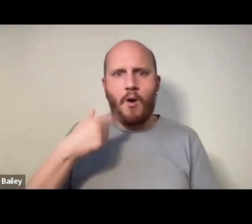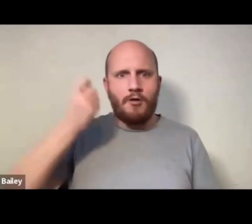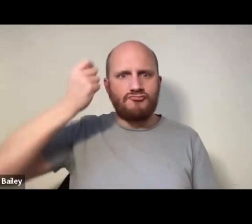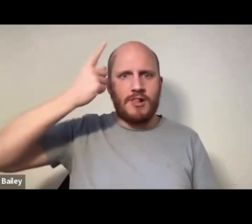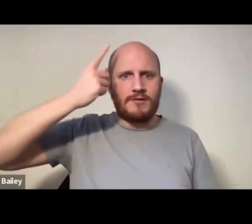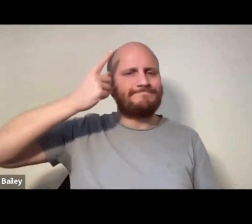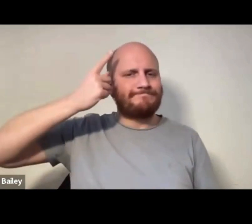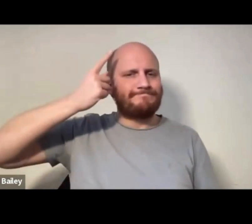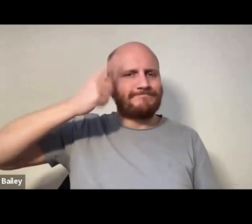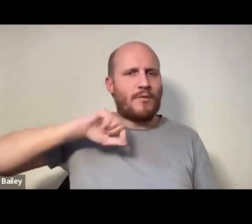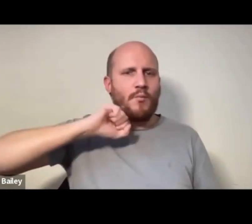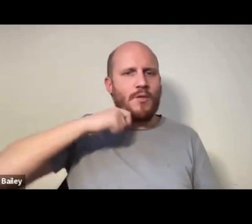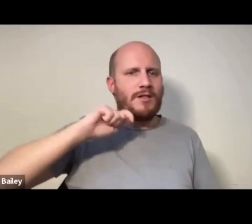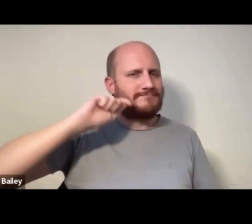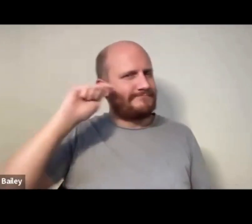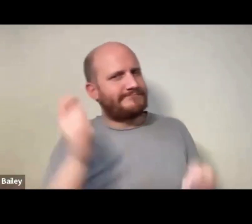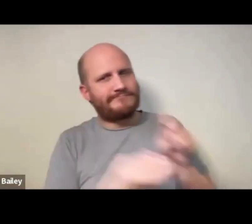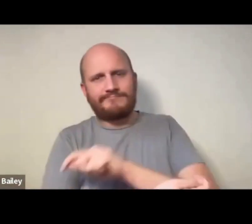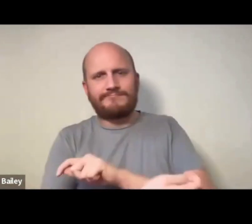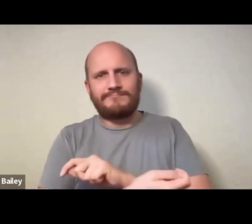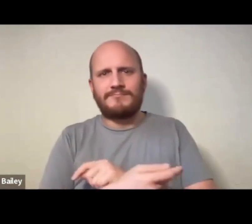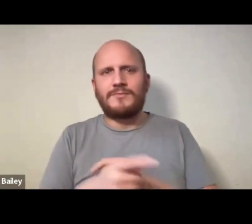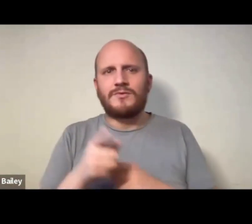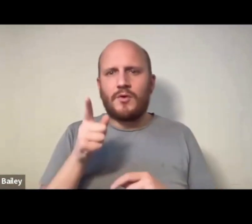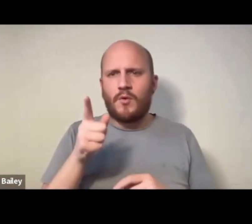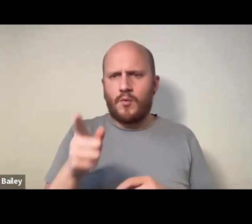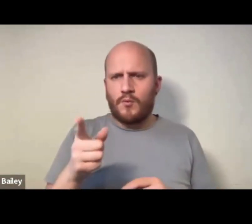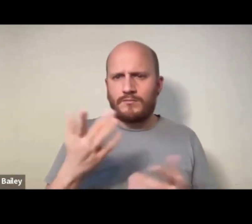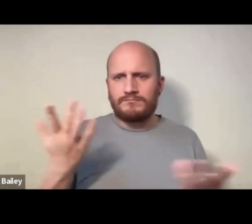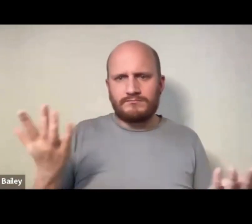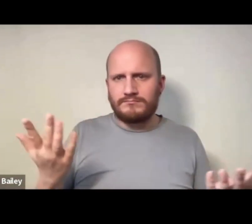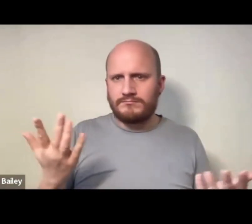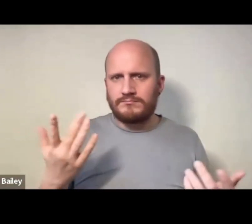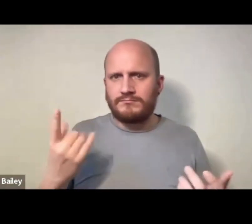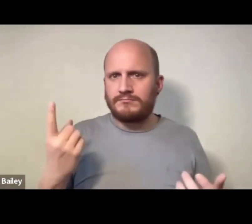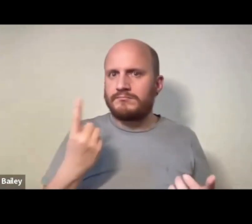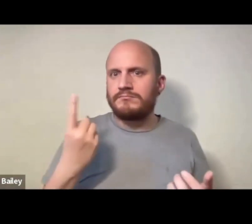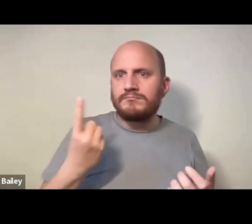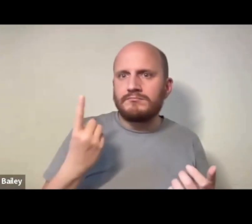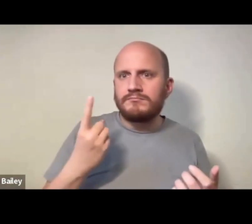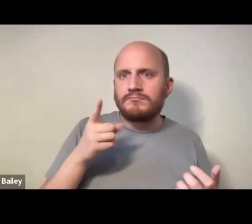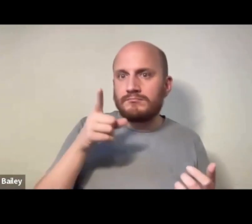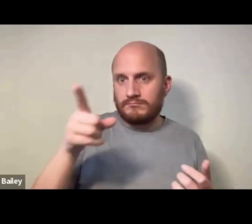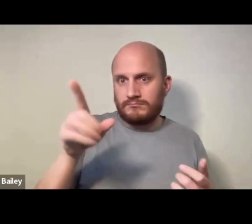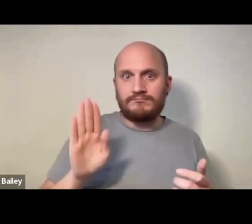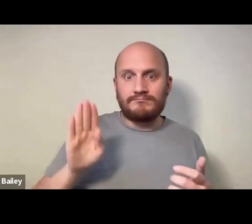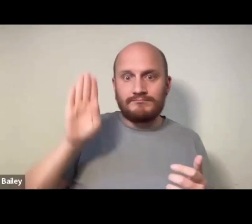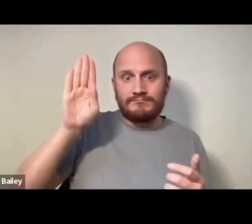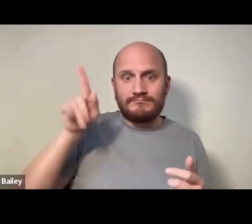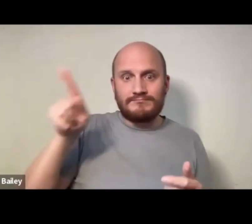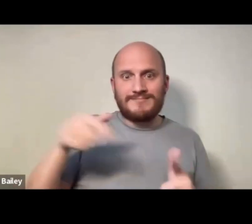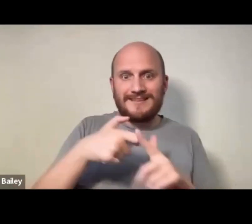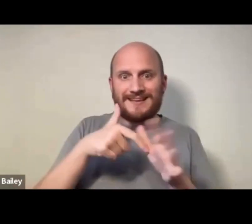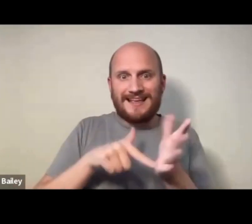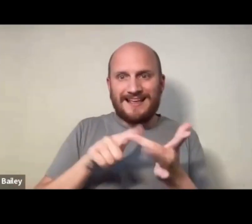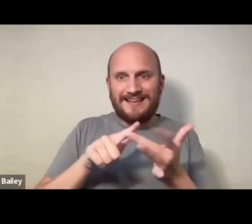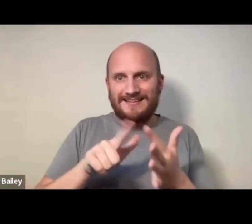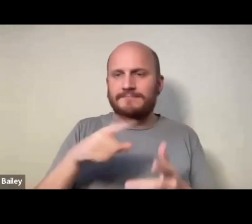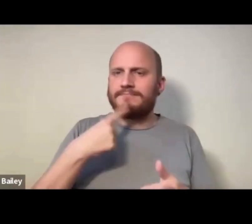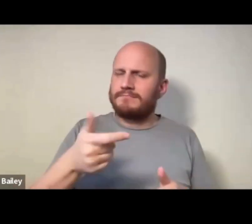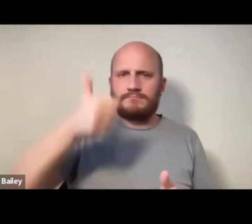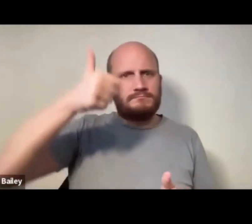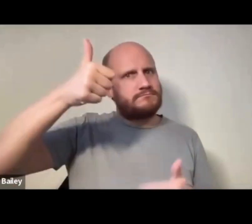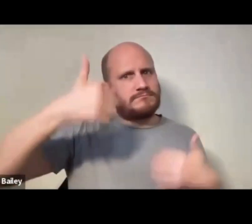developed and more useful as time goes by. Sorry, Katie, you're welcome to. Oh, thank you. That was so interesting. Thank you so